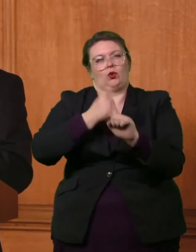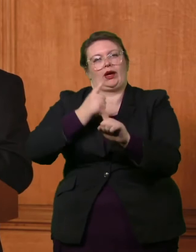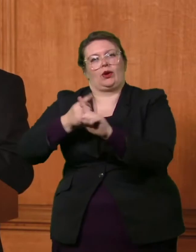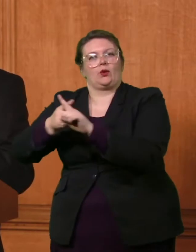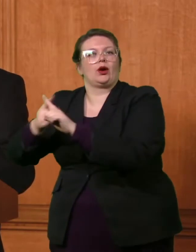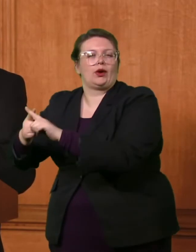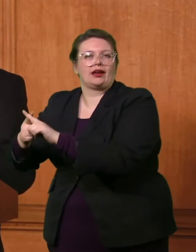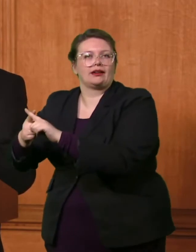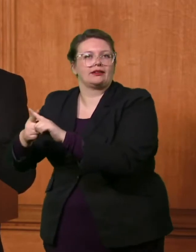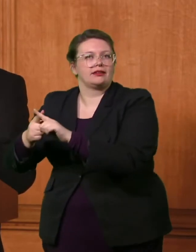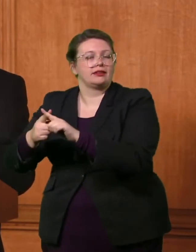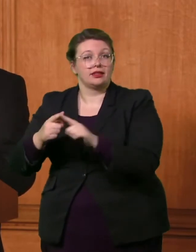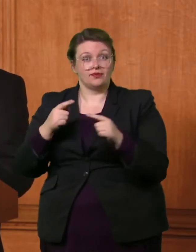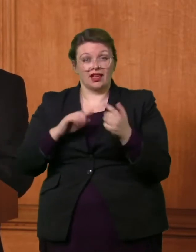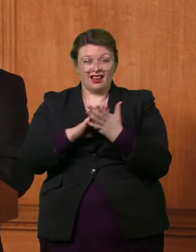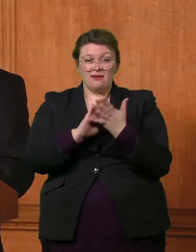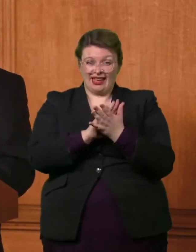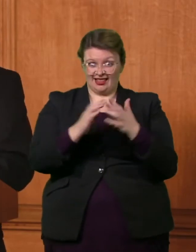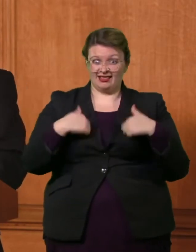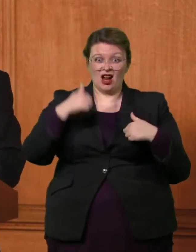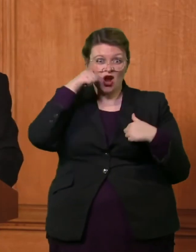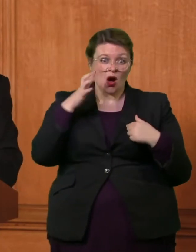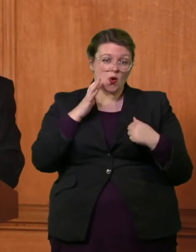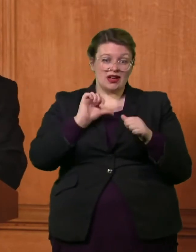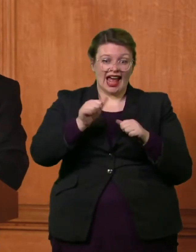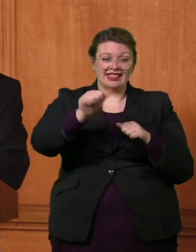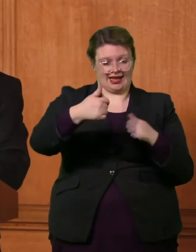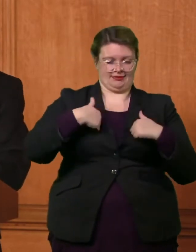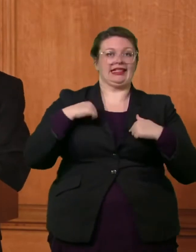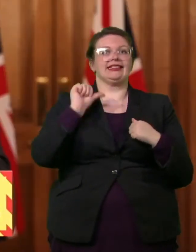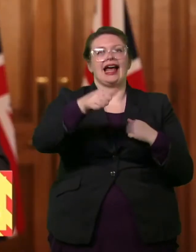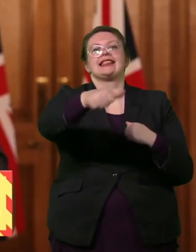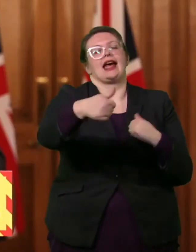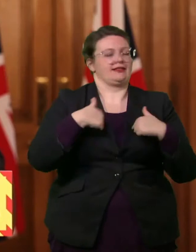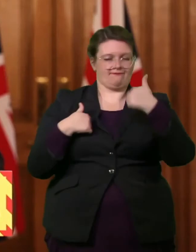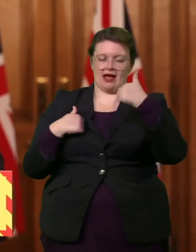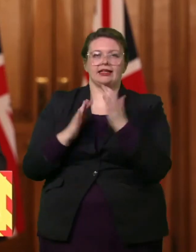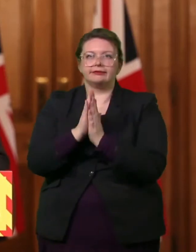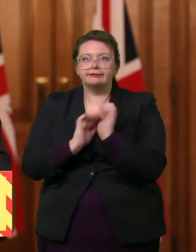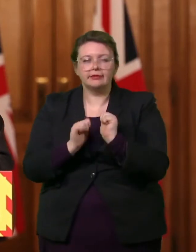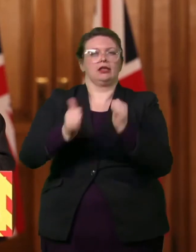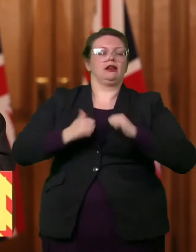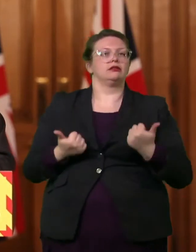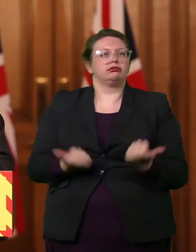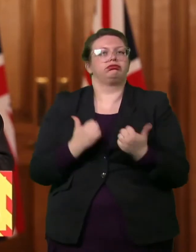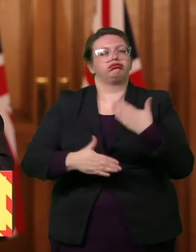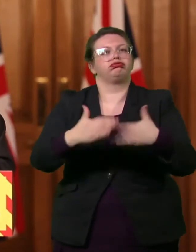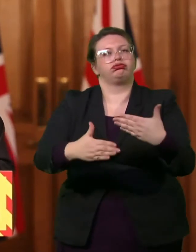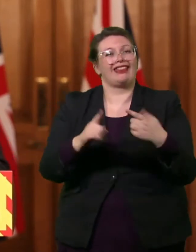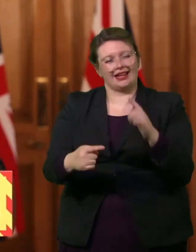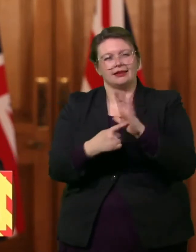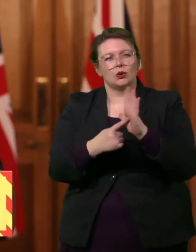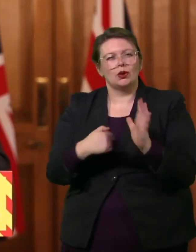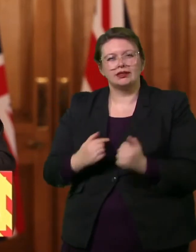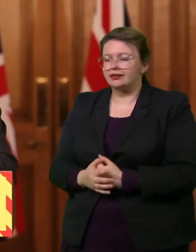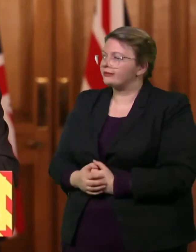really fast is the key. Thank you, Secretary. Thanks very much, Hugh. Next question is from Liz Bates